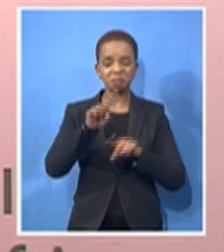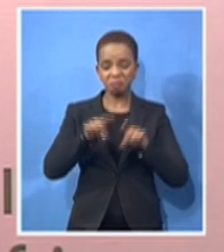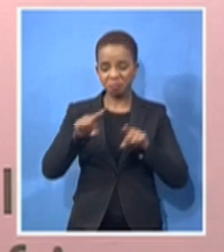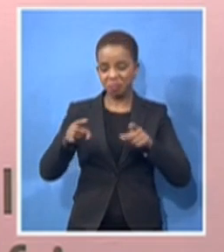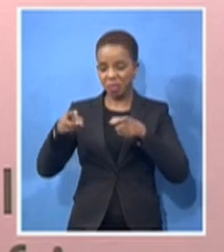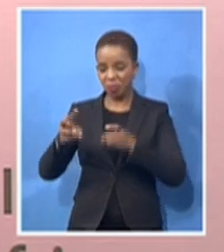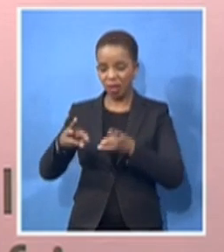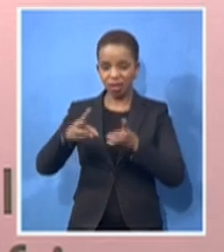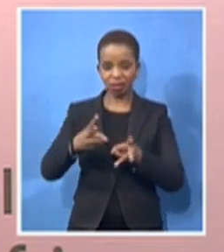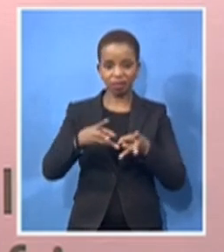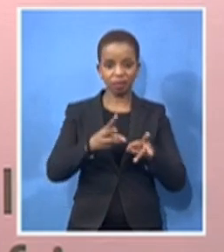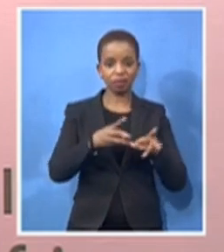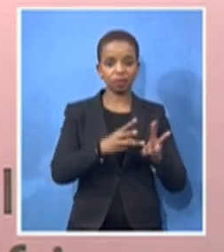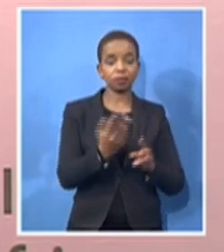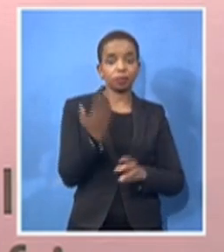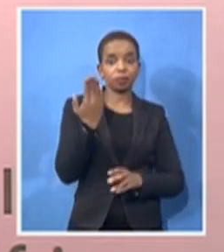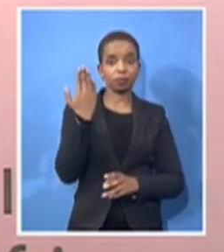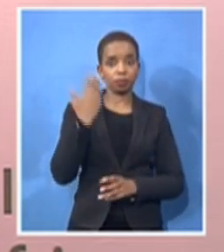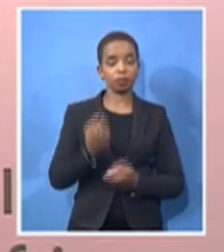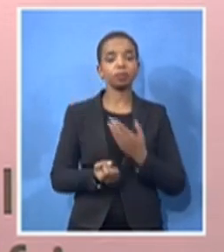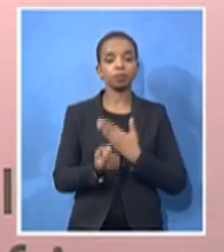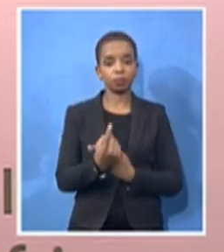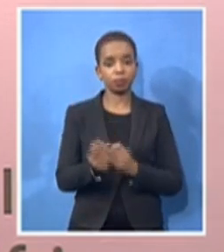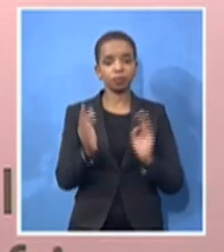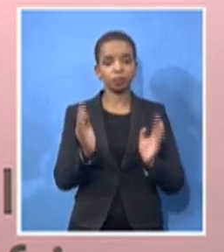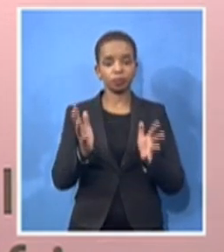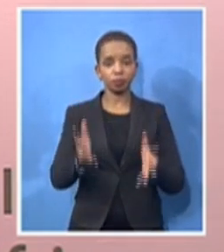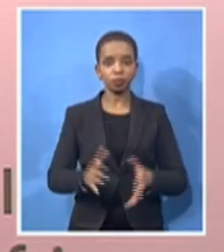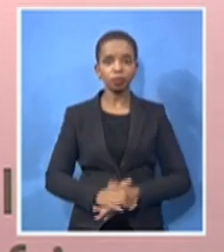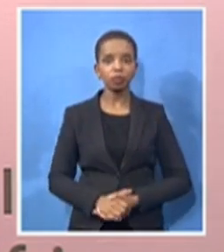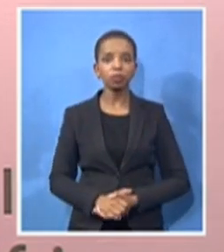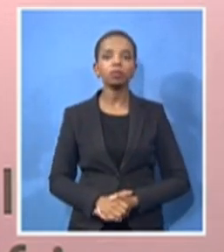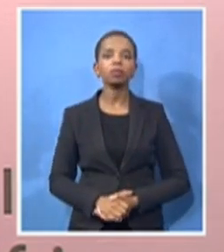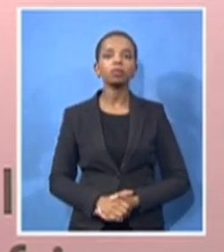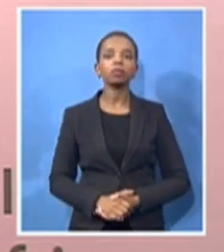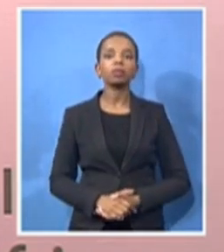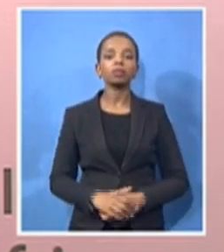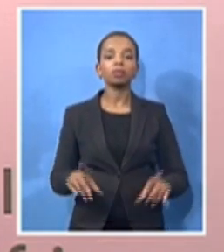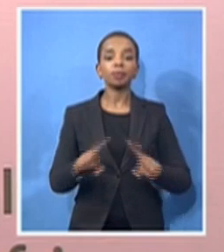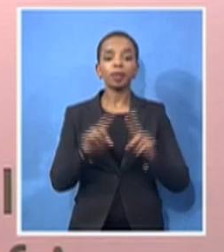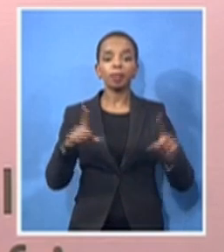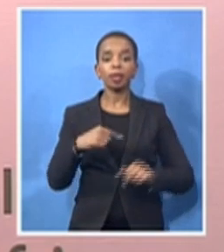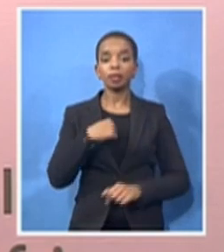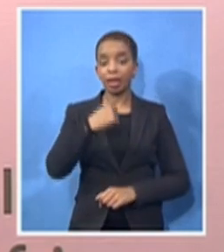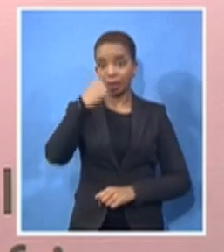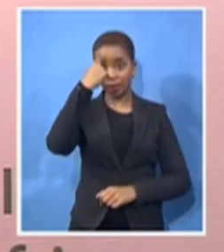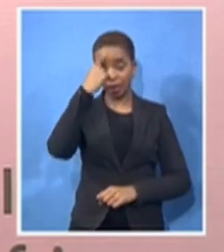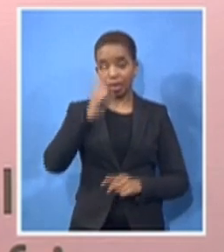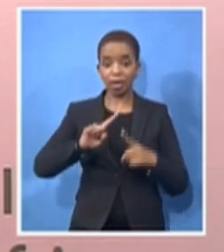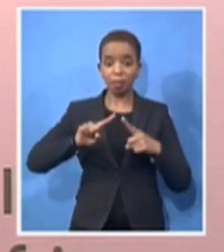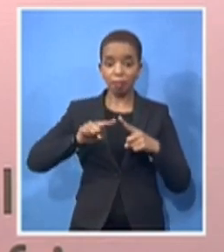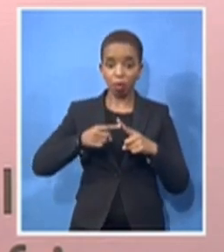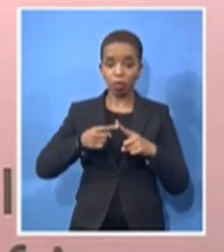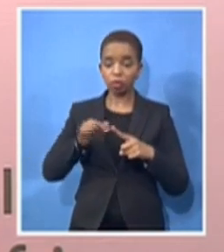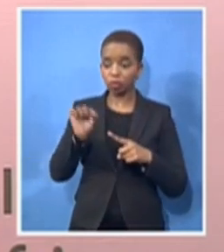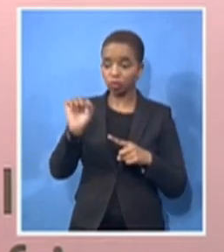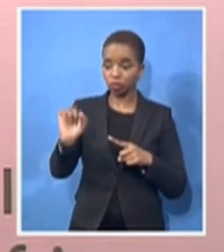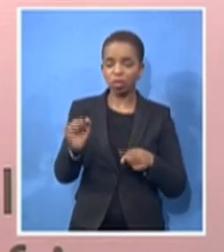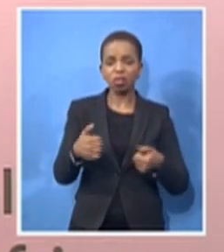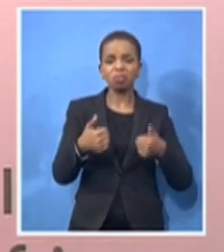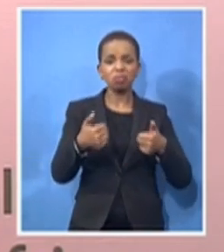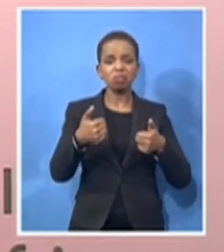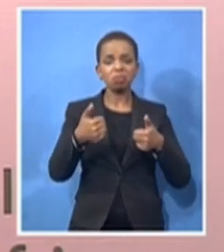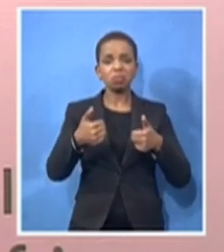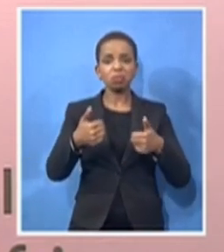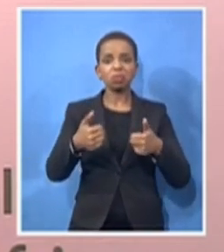But I think we made a good point that we get these instances, as our President